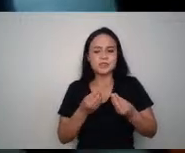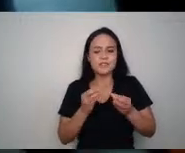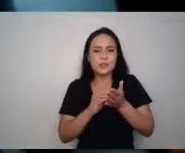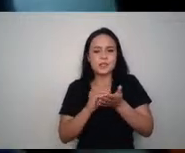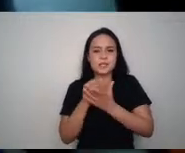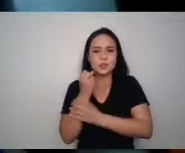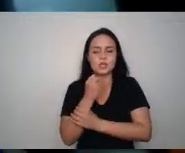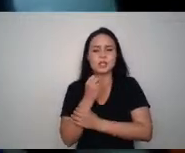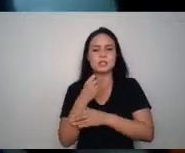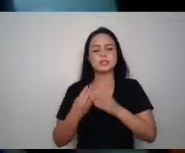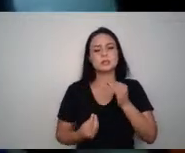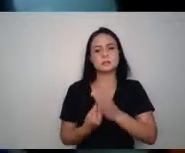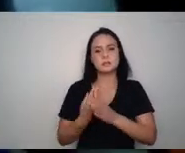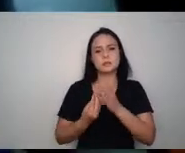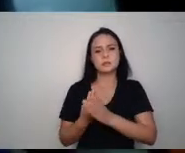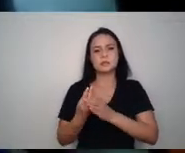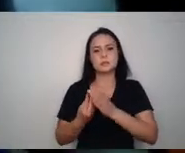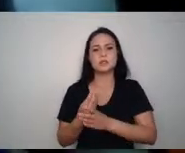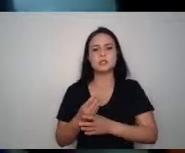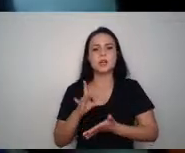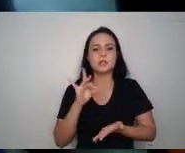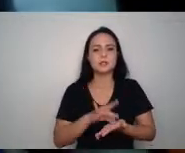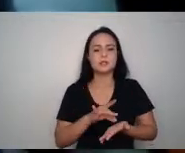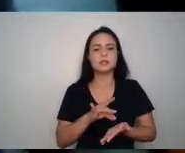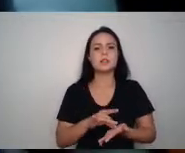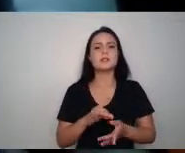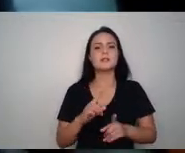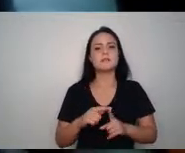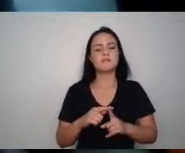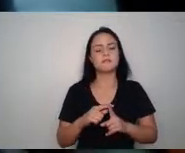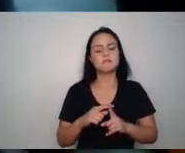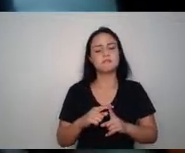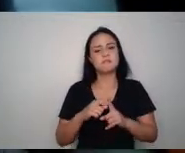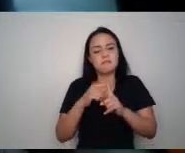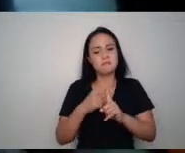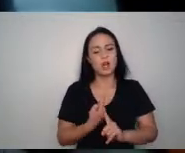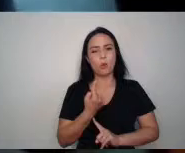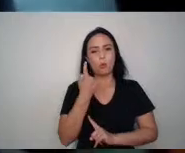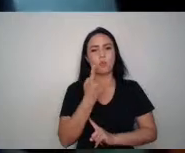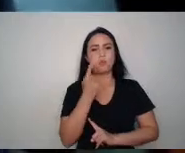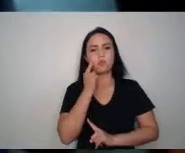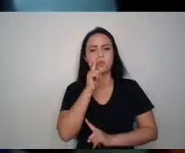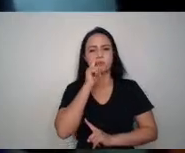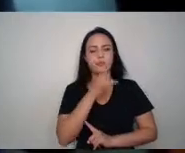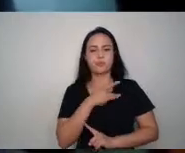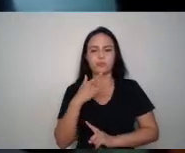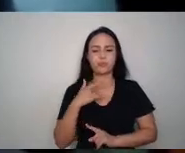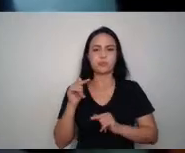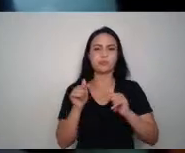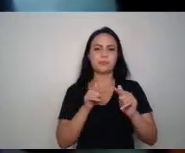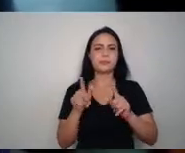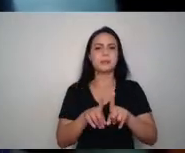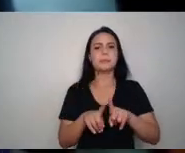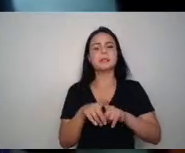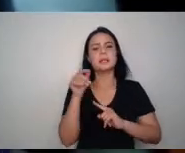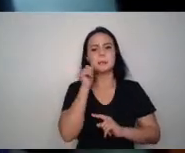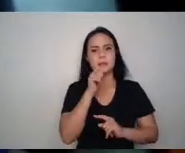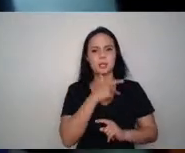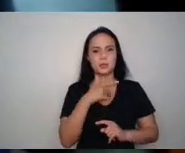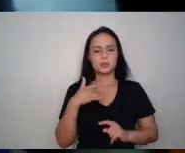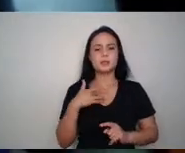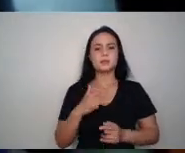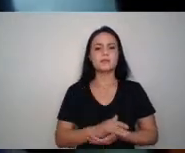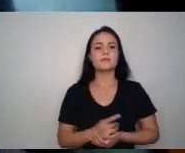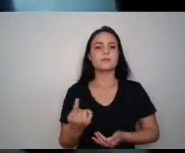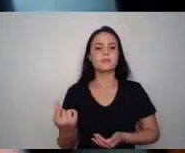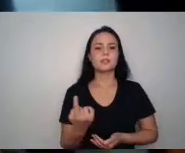position generates a lot of insecurity for people who carry out these jobs, and they pose other risks